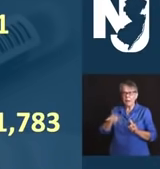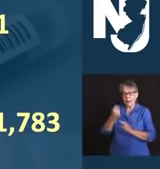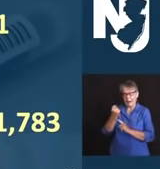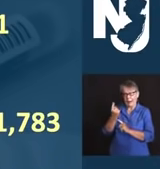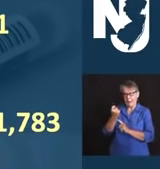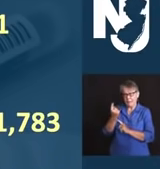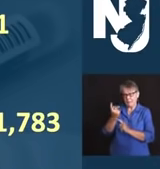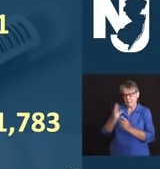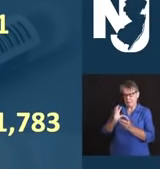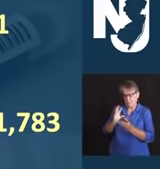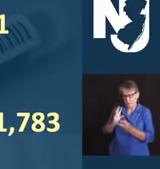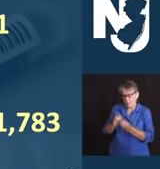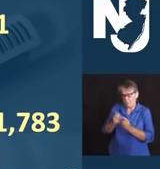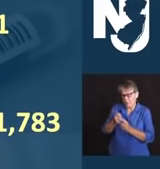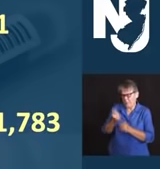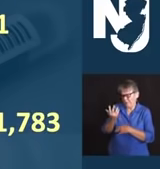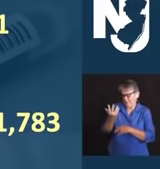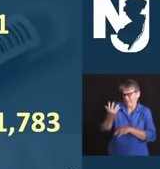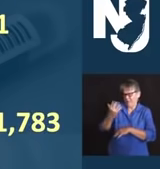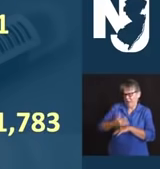confirmed total to